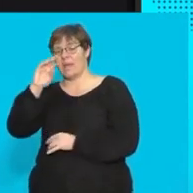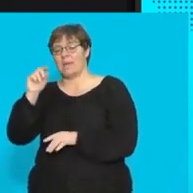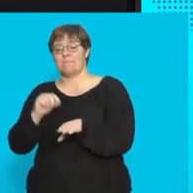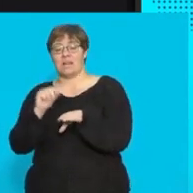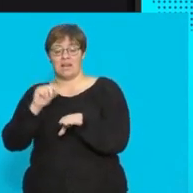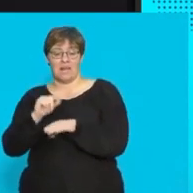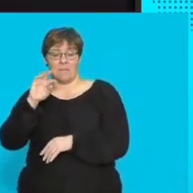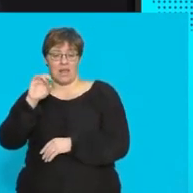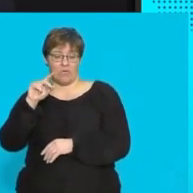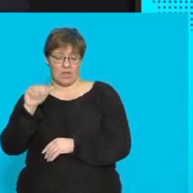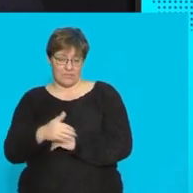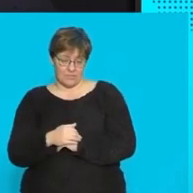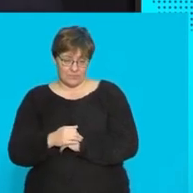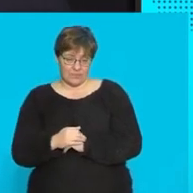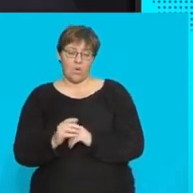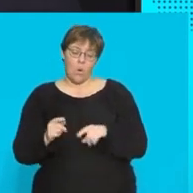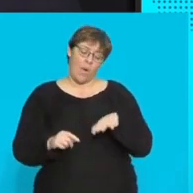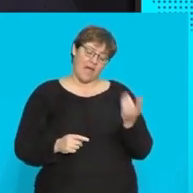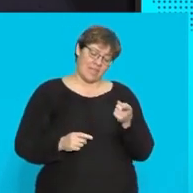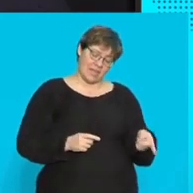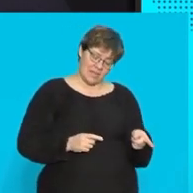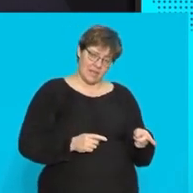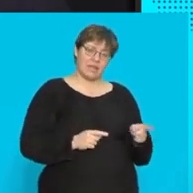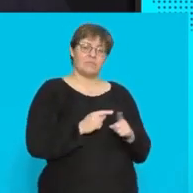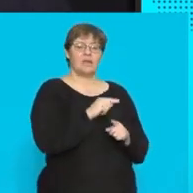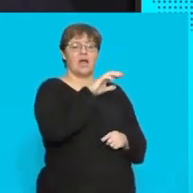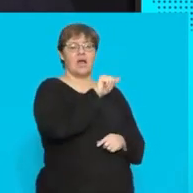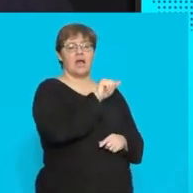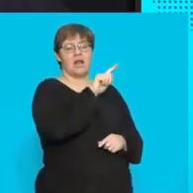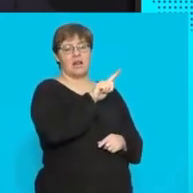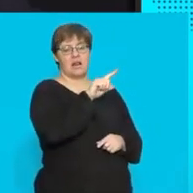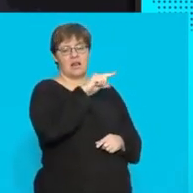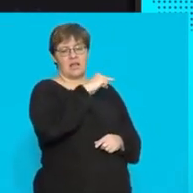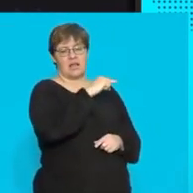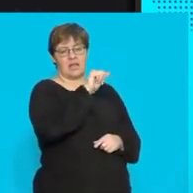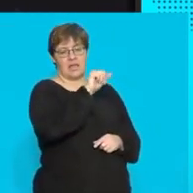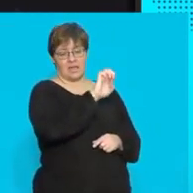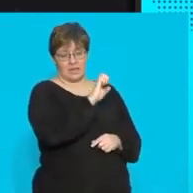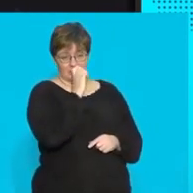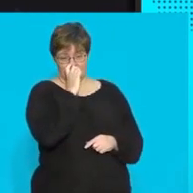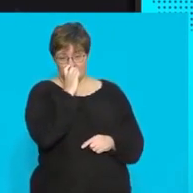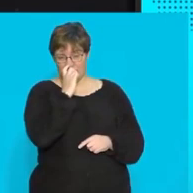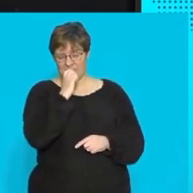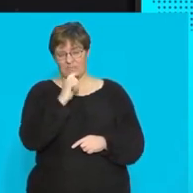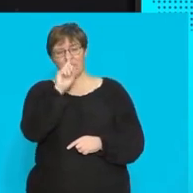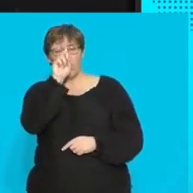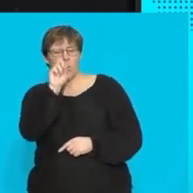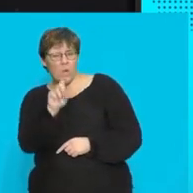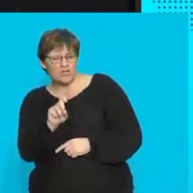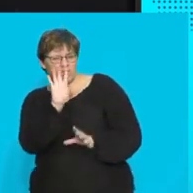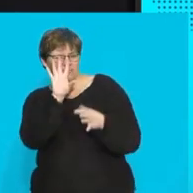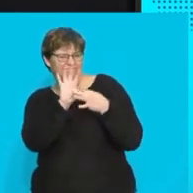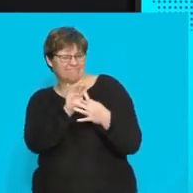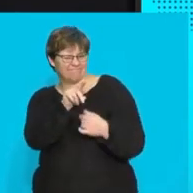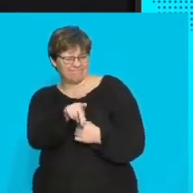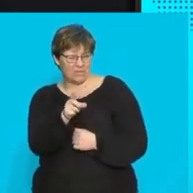have on the other side, we can have the more plant-like ones, and we call that algae. Guys, when it comes to questions on